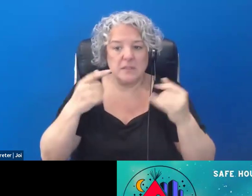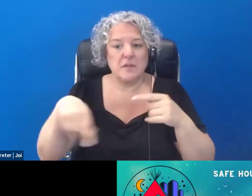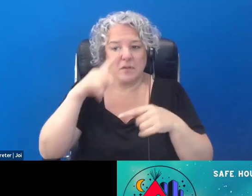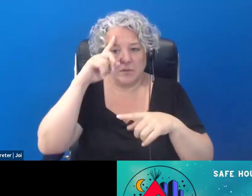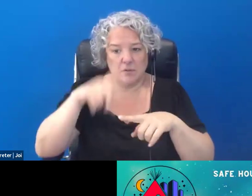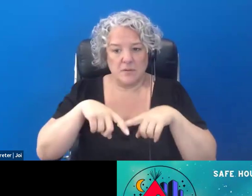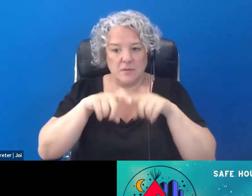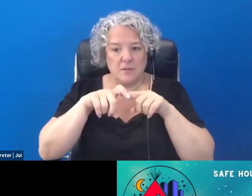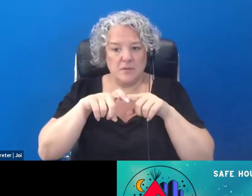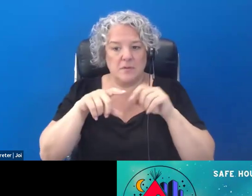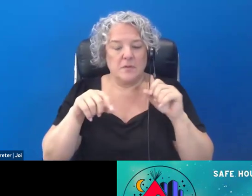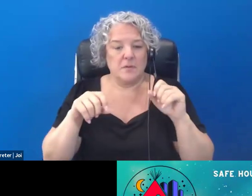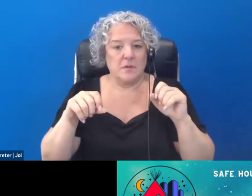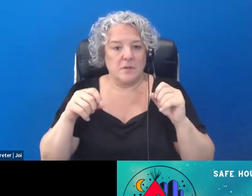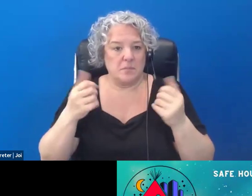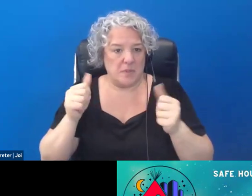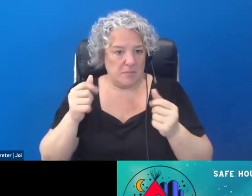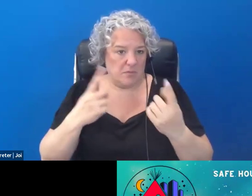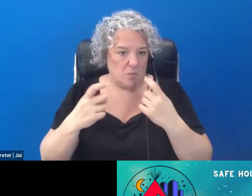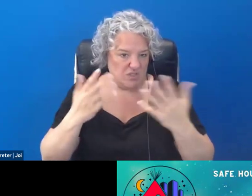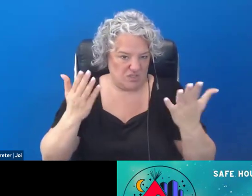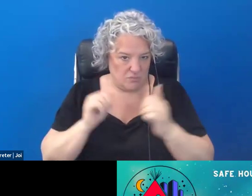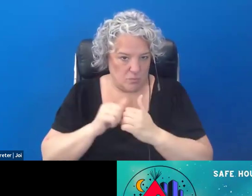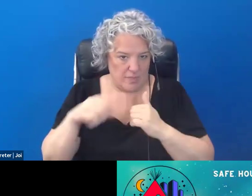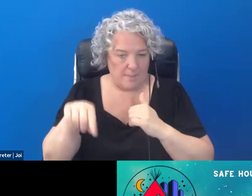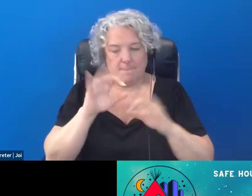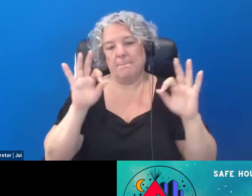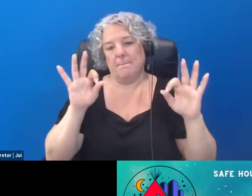any questions or reflections? Sounds good.